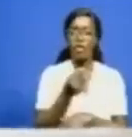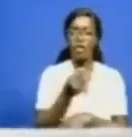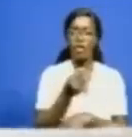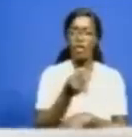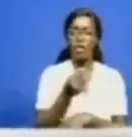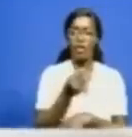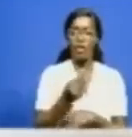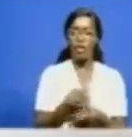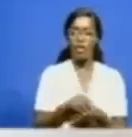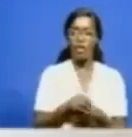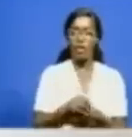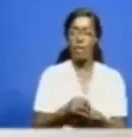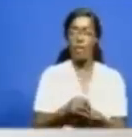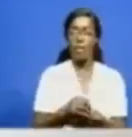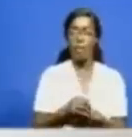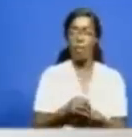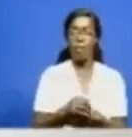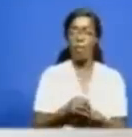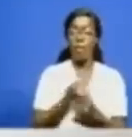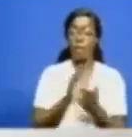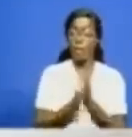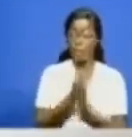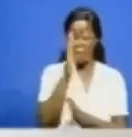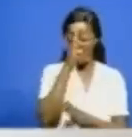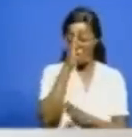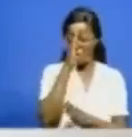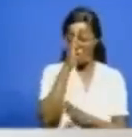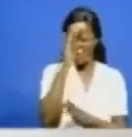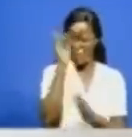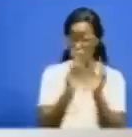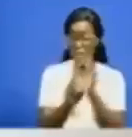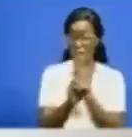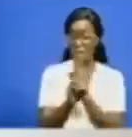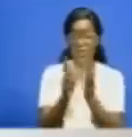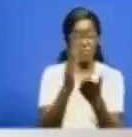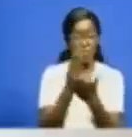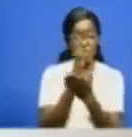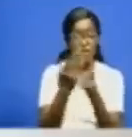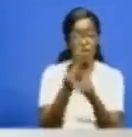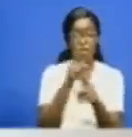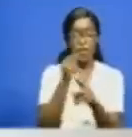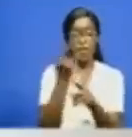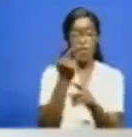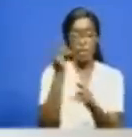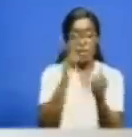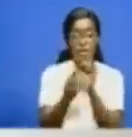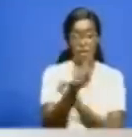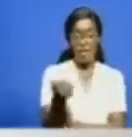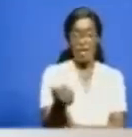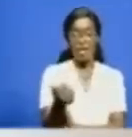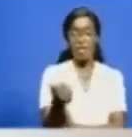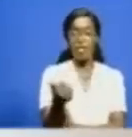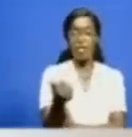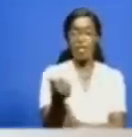dignity. And without doubt, he was a disciplinarian. But not only in disciplining others,